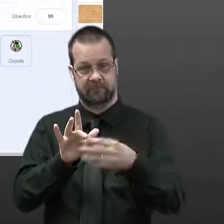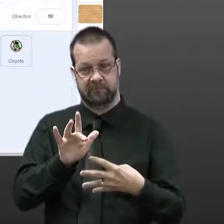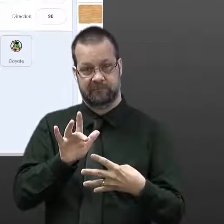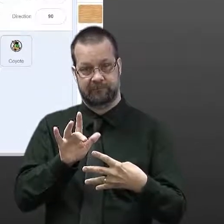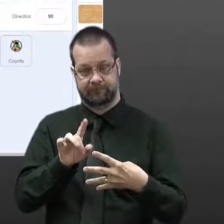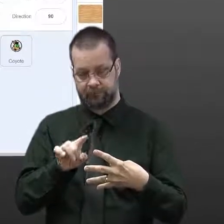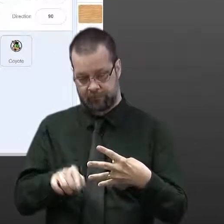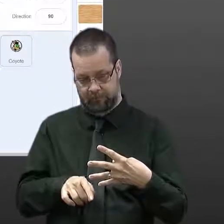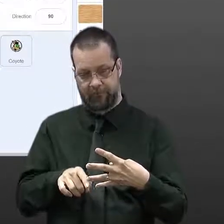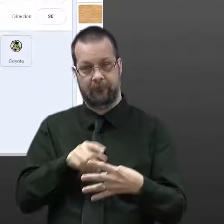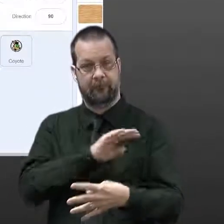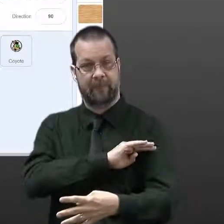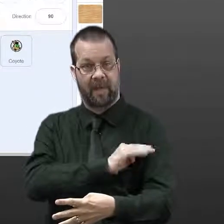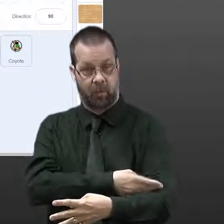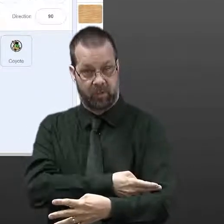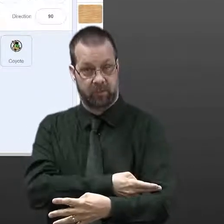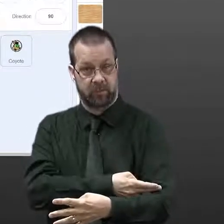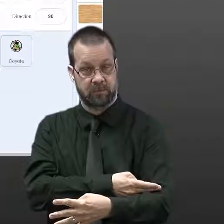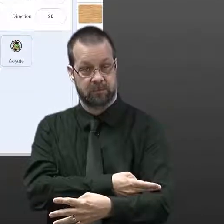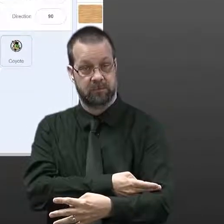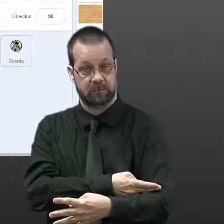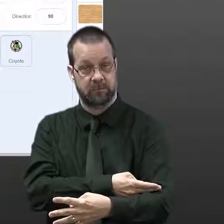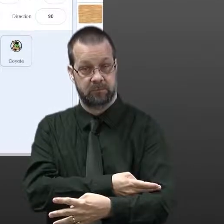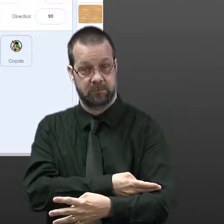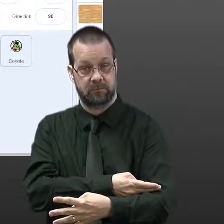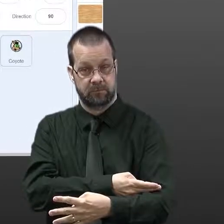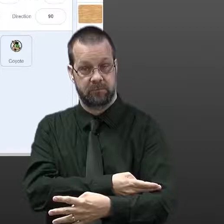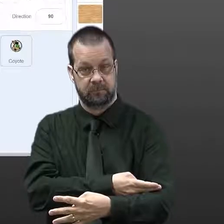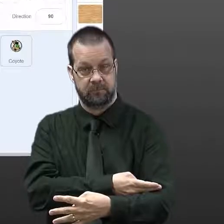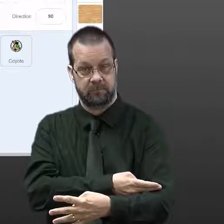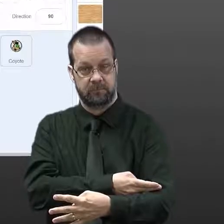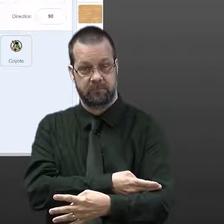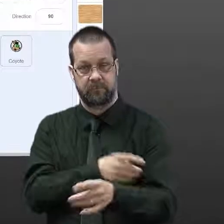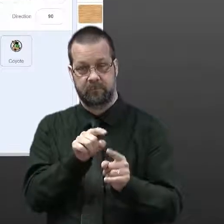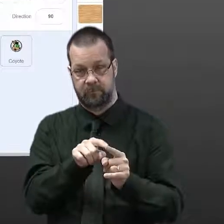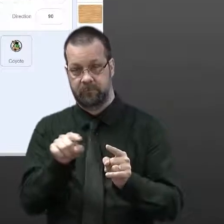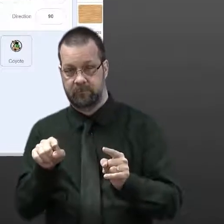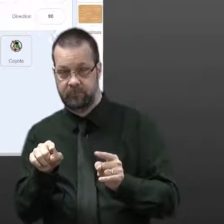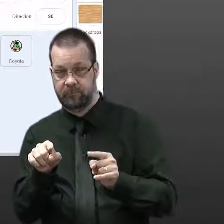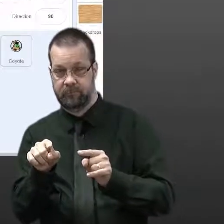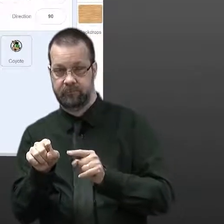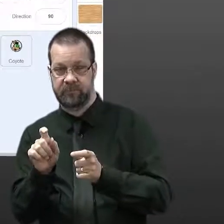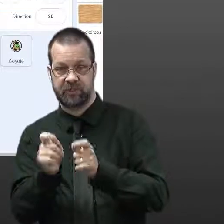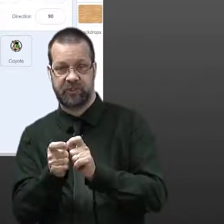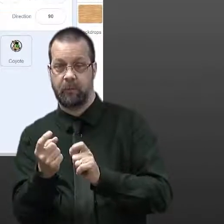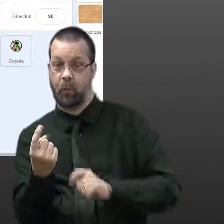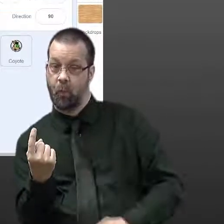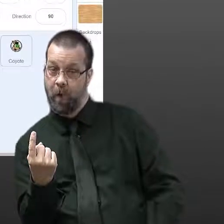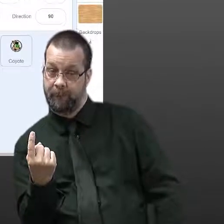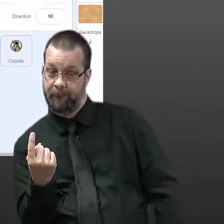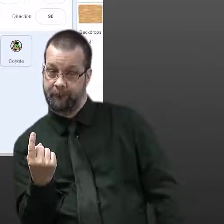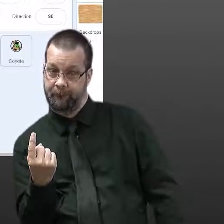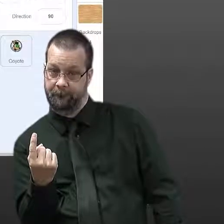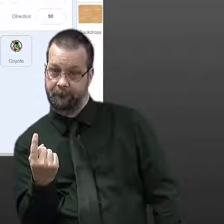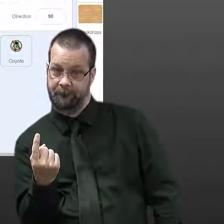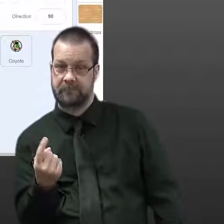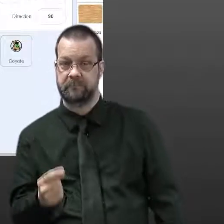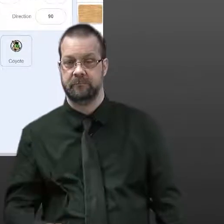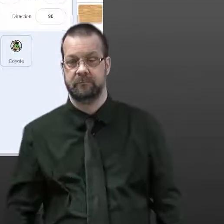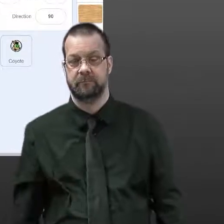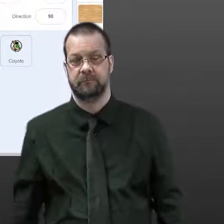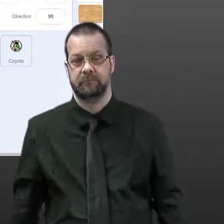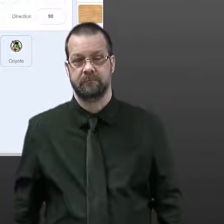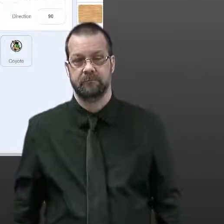variables. Use the drop down to select power, and then we are going to change power